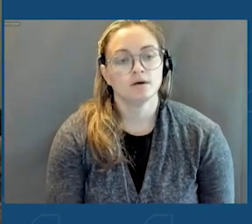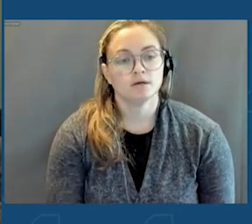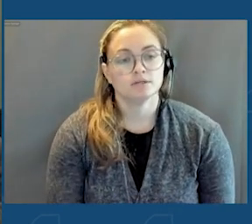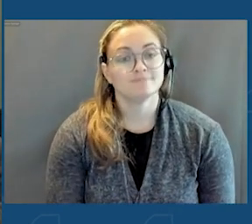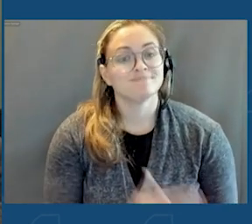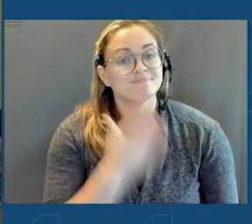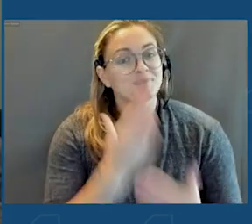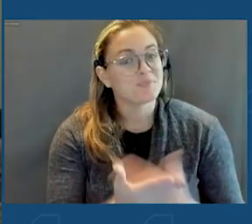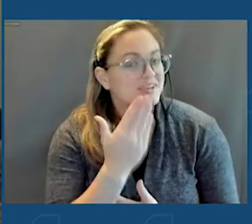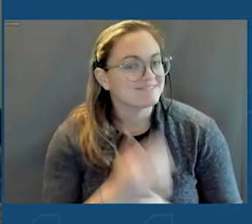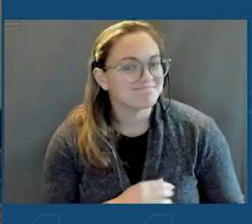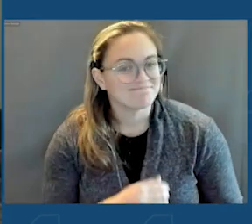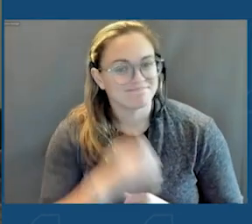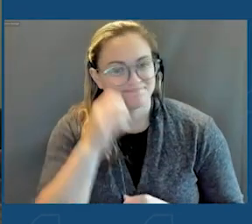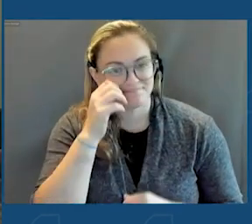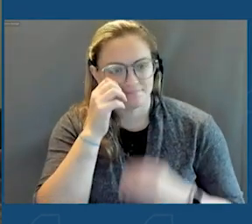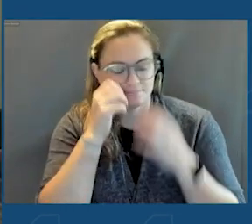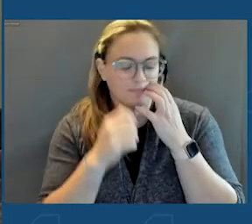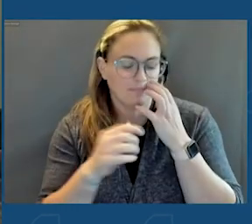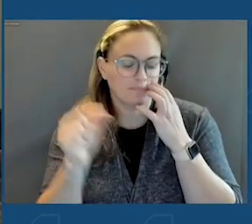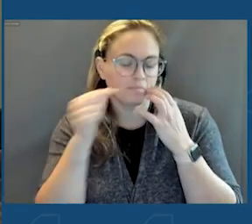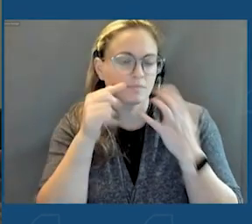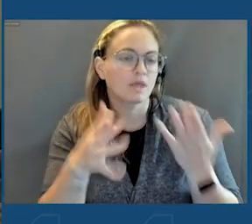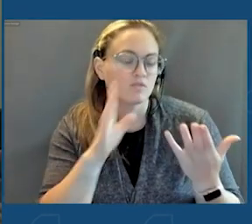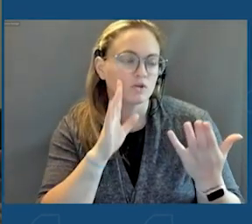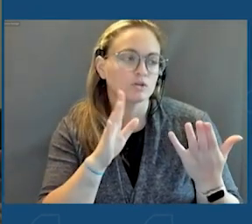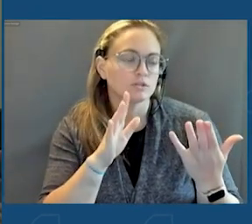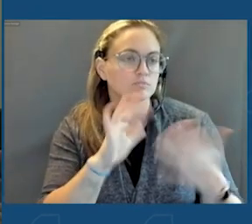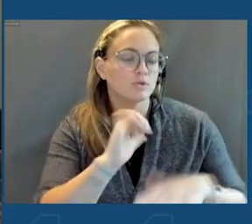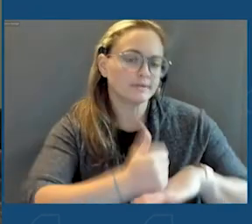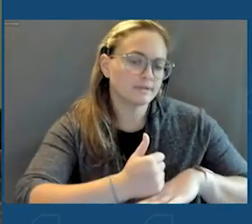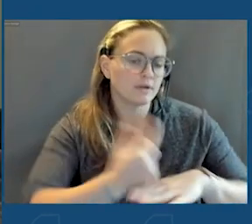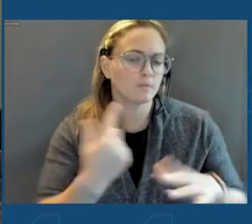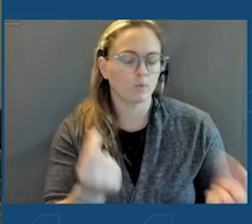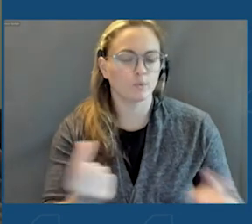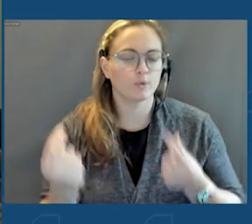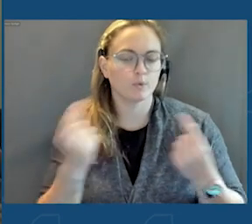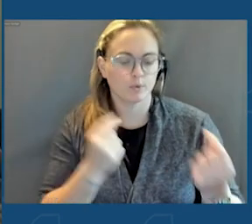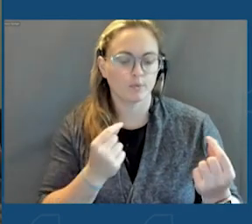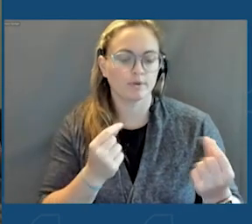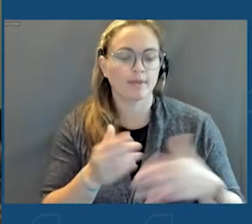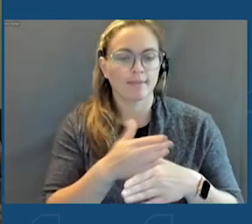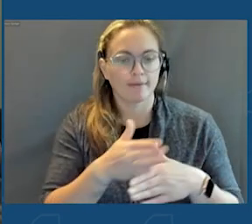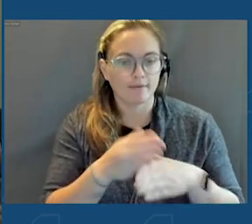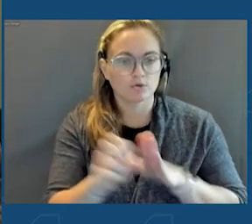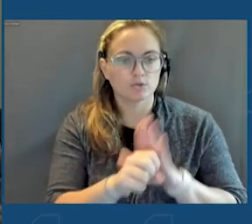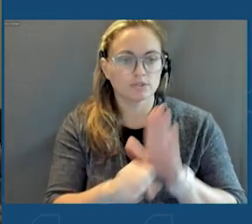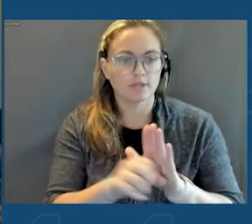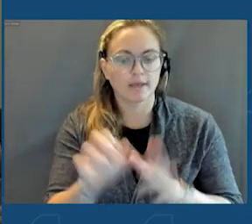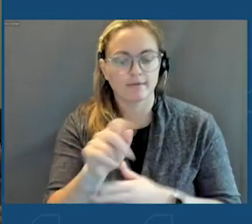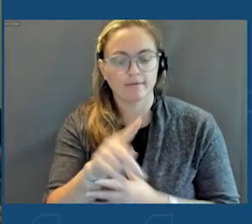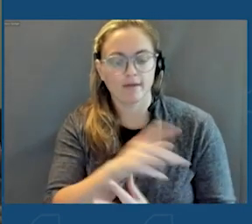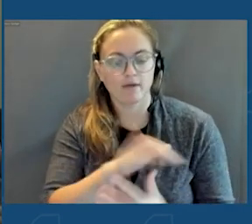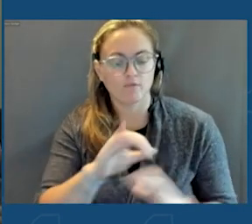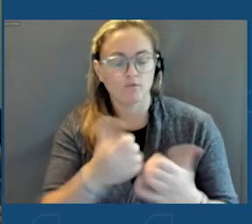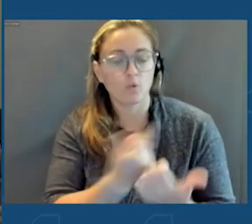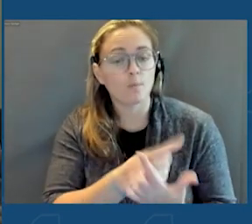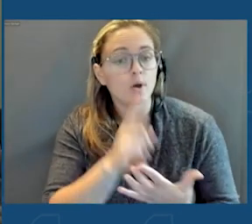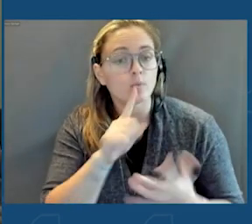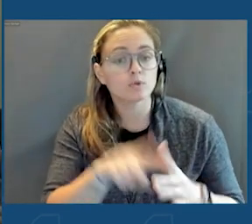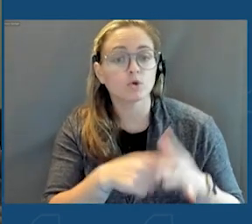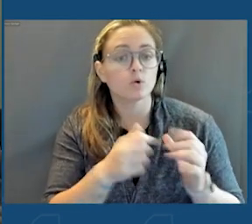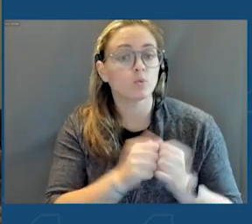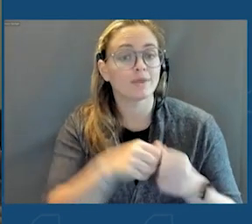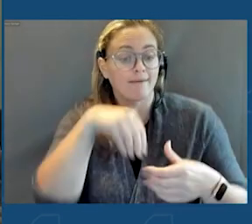Good morning, everybody. The governor's laid out what we're doing here at Interstate Task Force, but it starts with what we've done within New